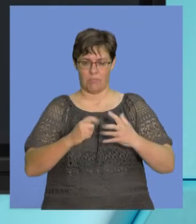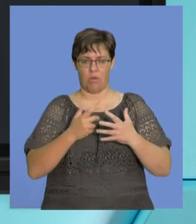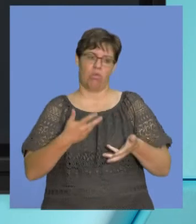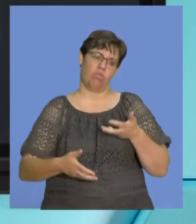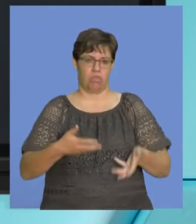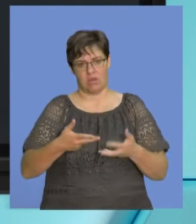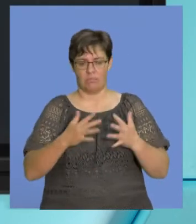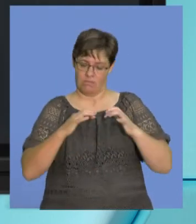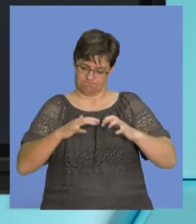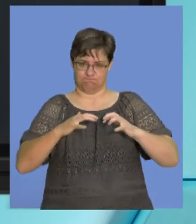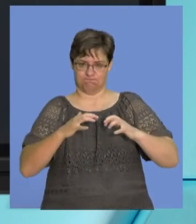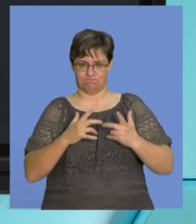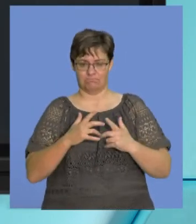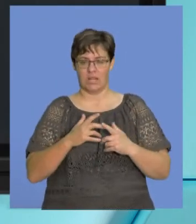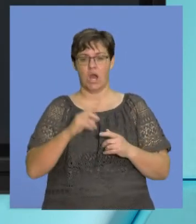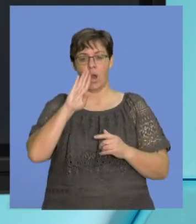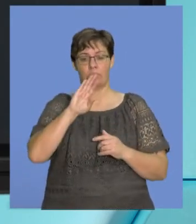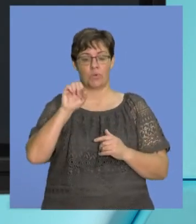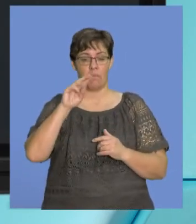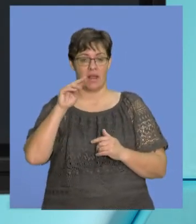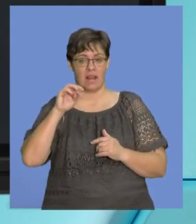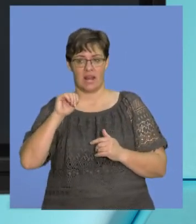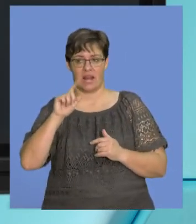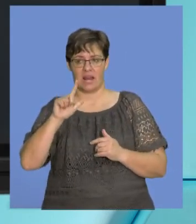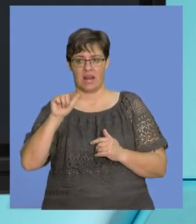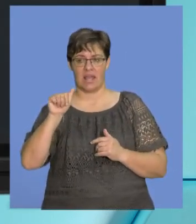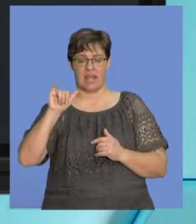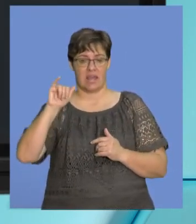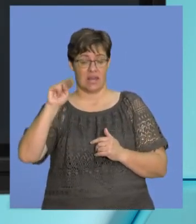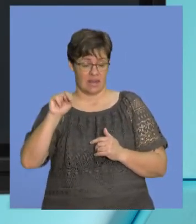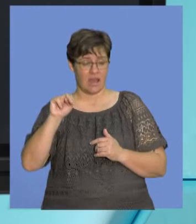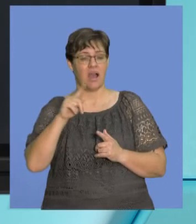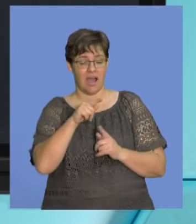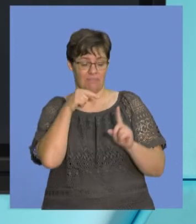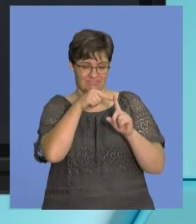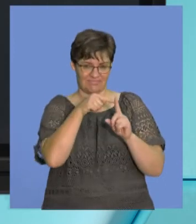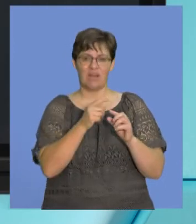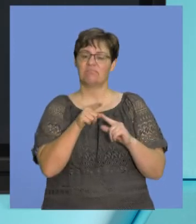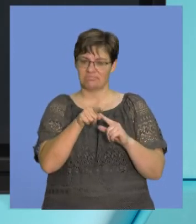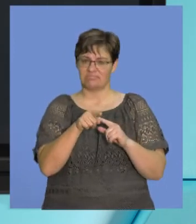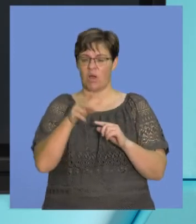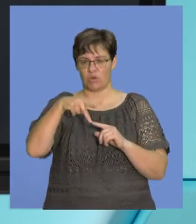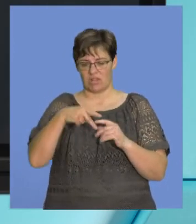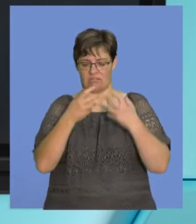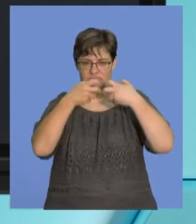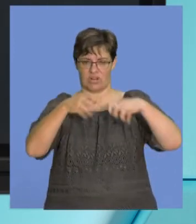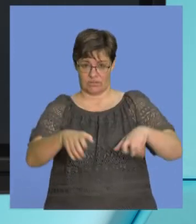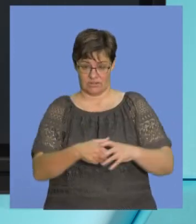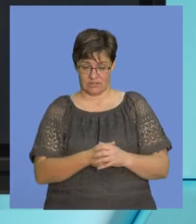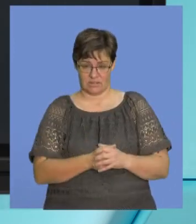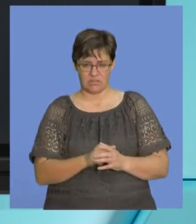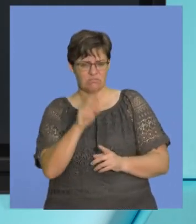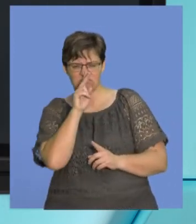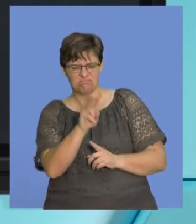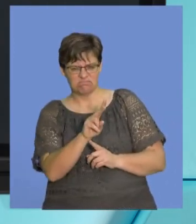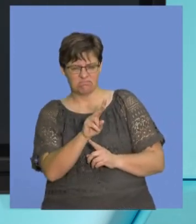solid and more firm. So bromelain in pineapples actually will cause the enzyme, is an enzyme that will cause the proteins to break down.